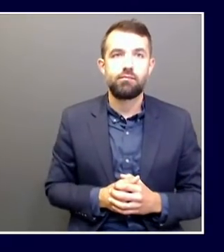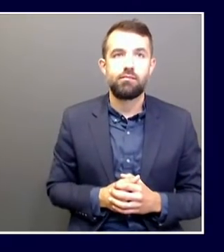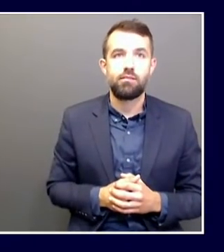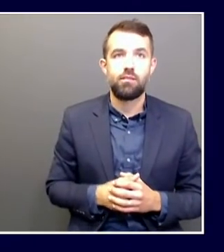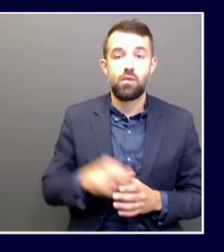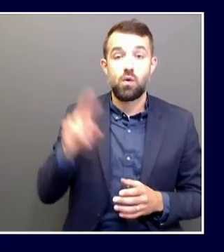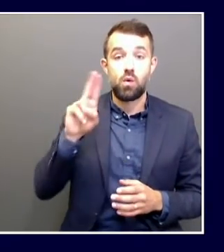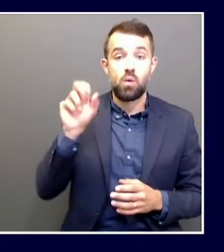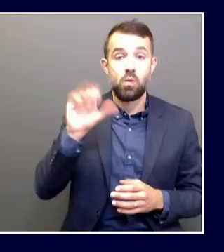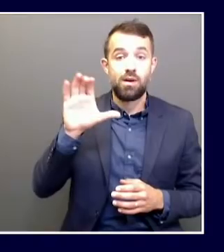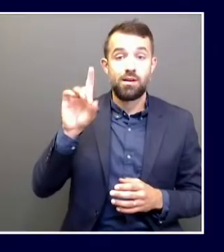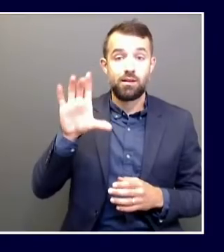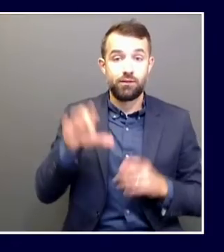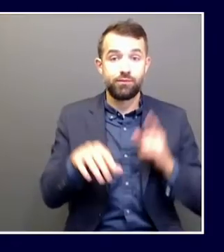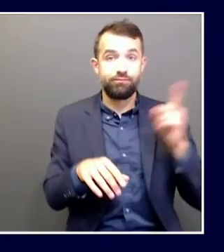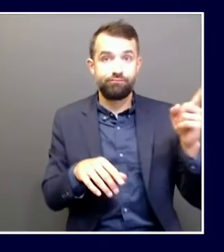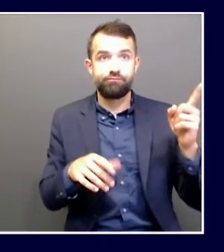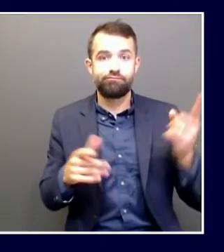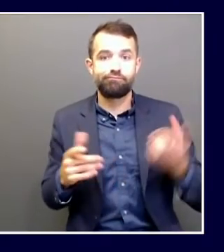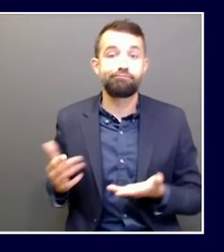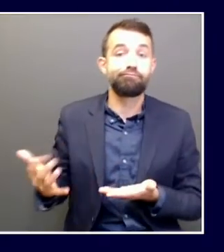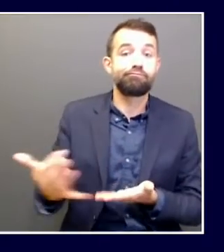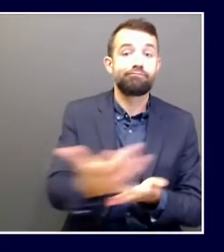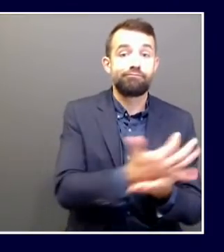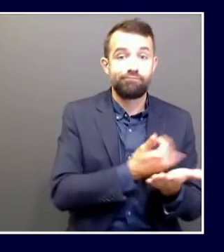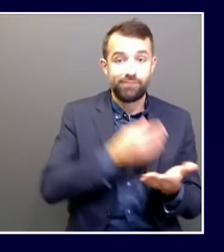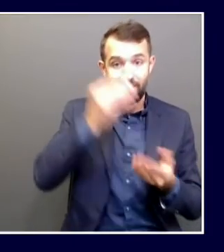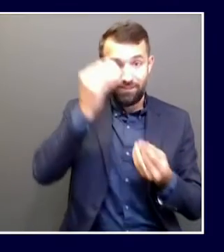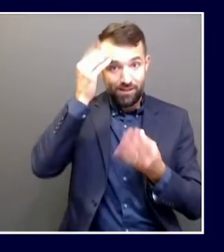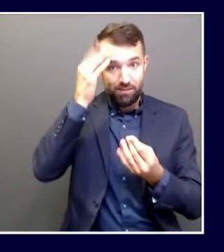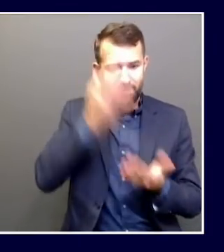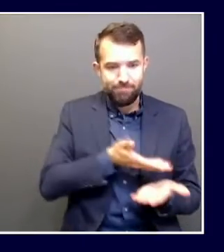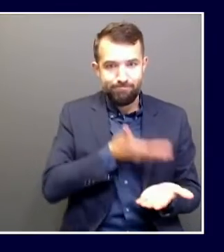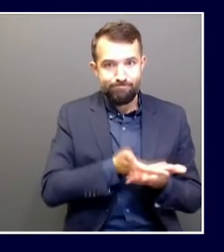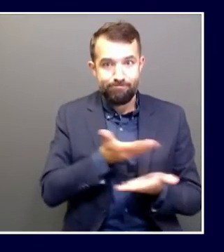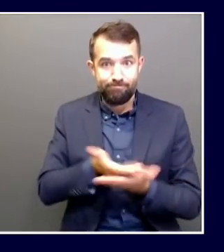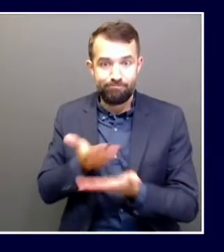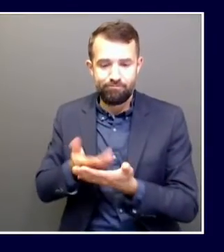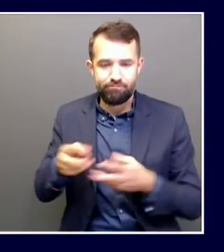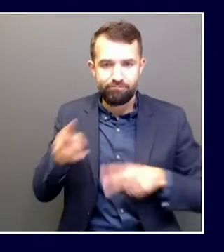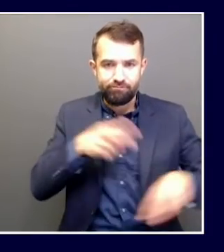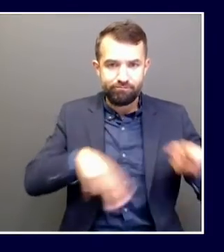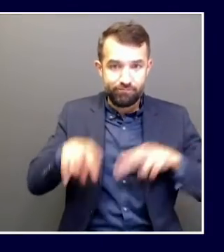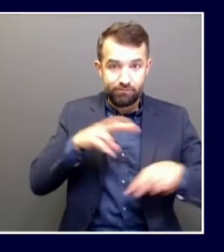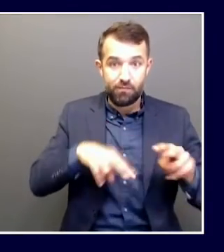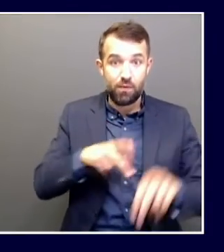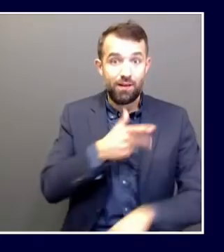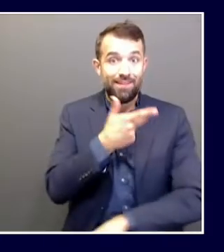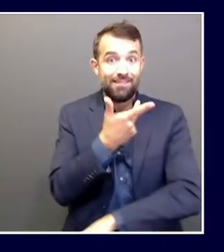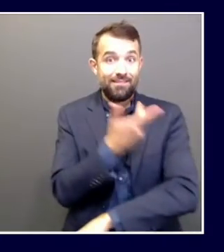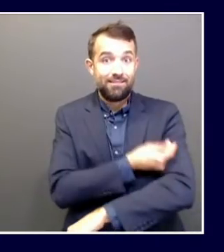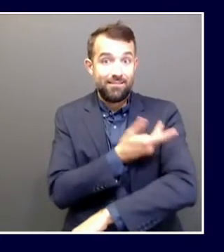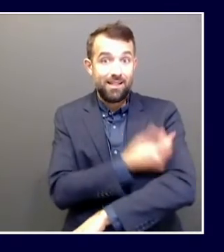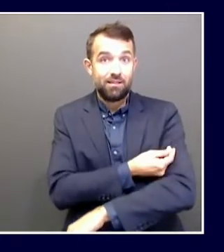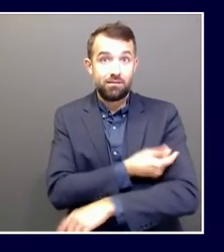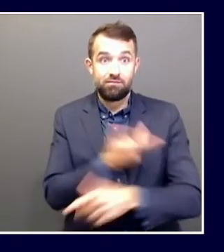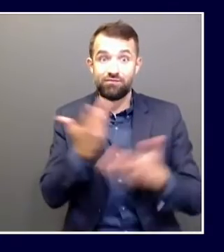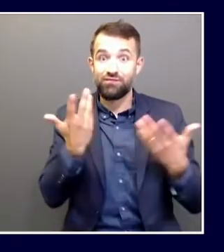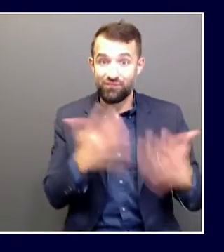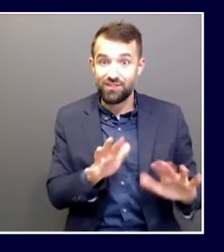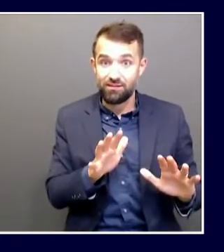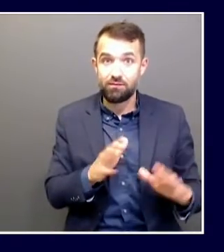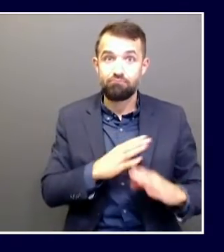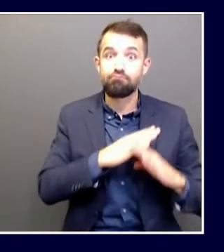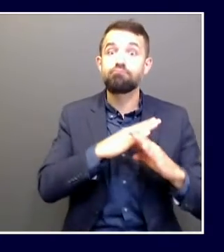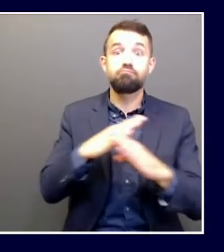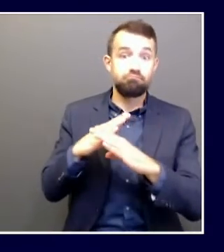that after getting vaccinated against COVID-19, protection against the virus may decrease